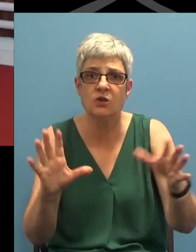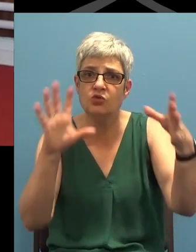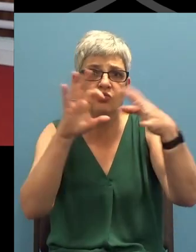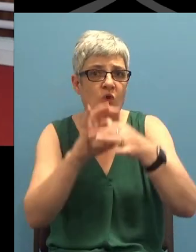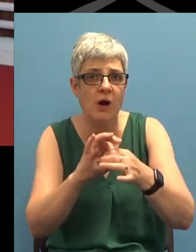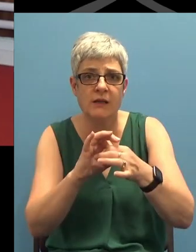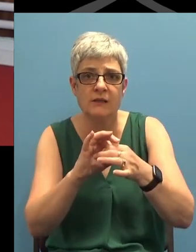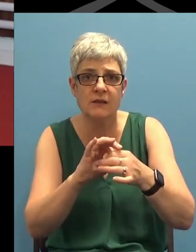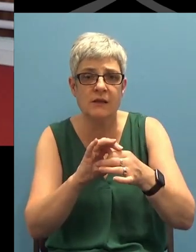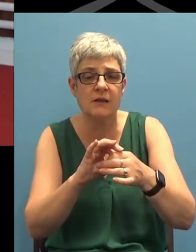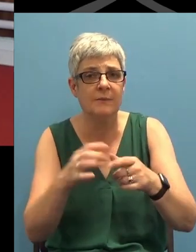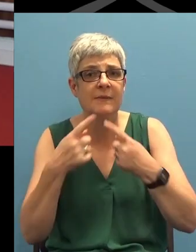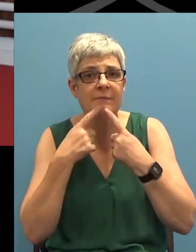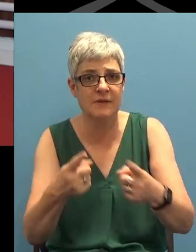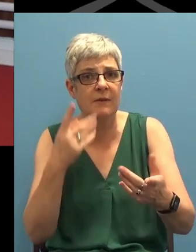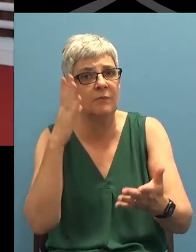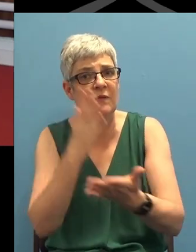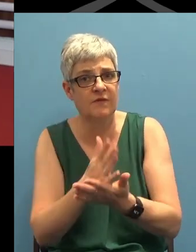by profession of faith.